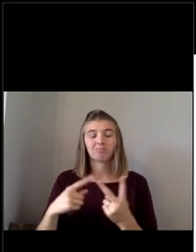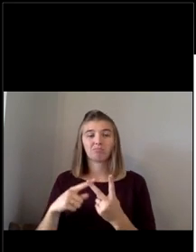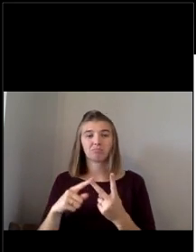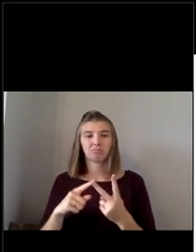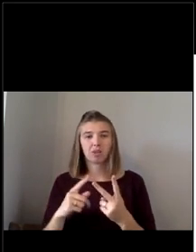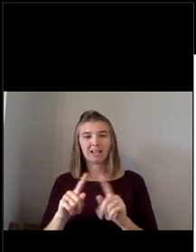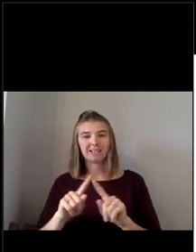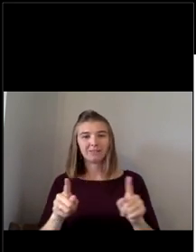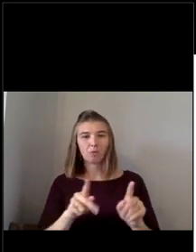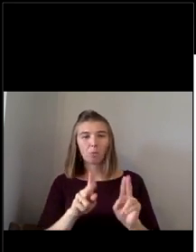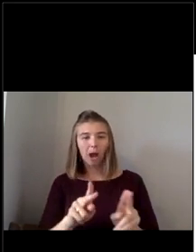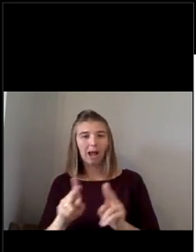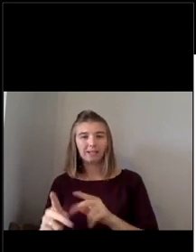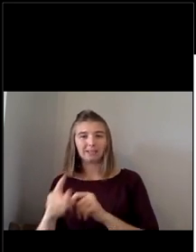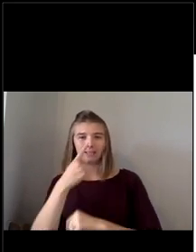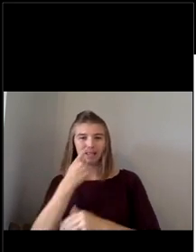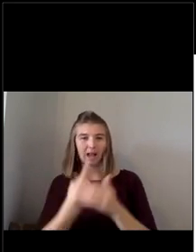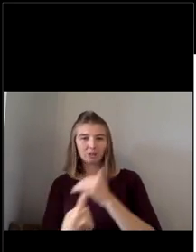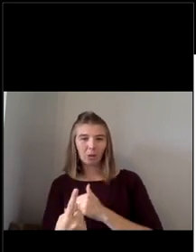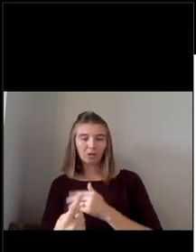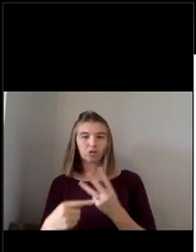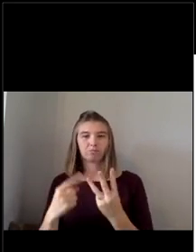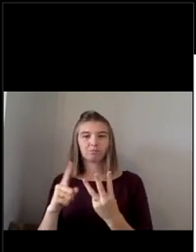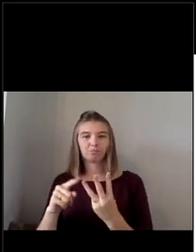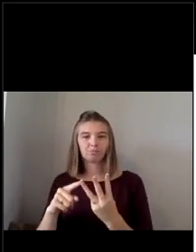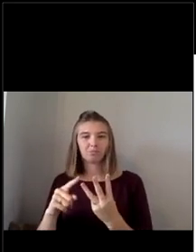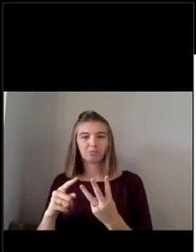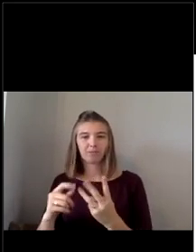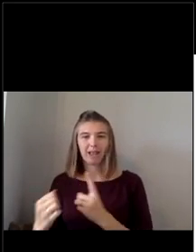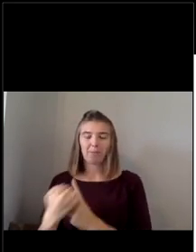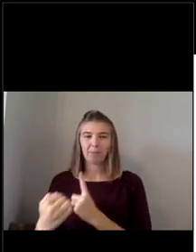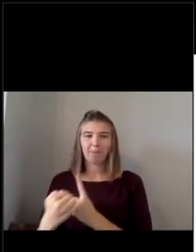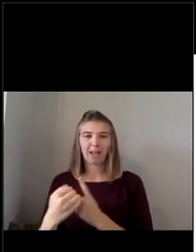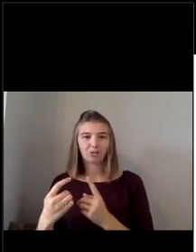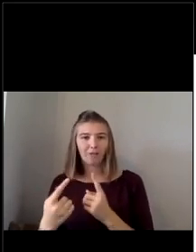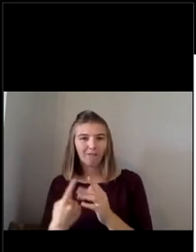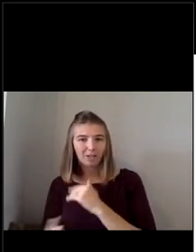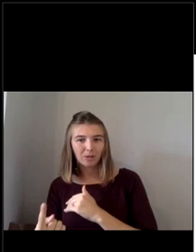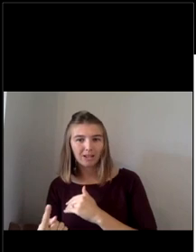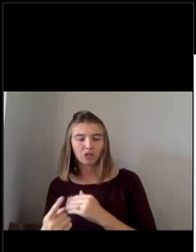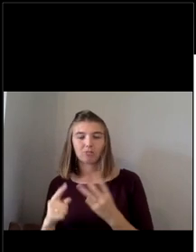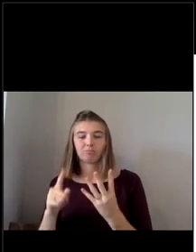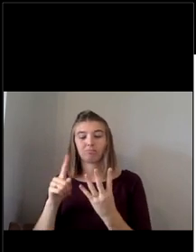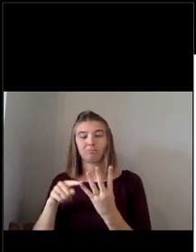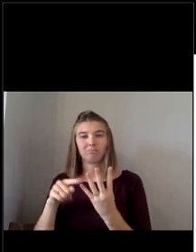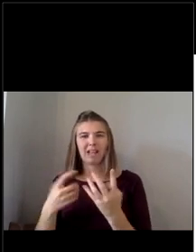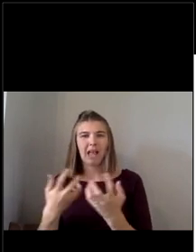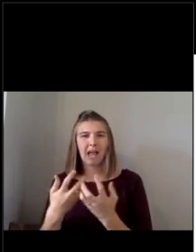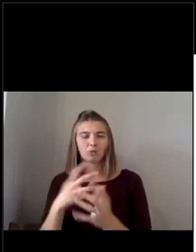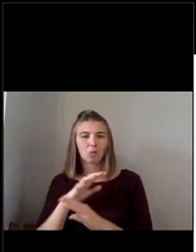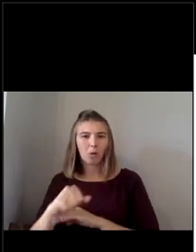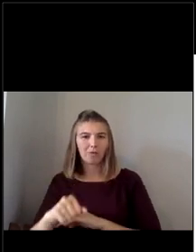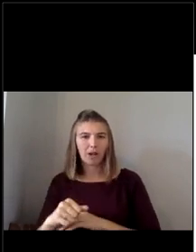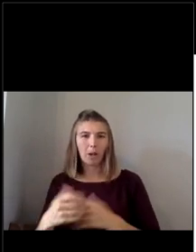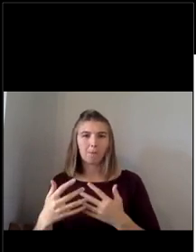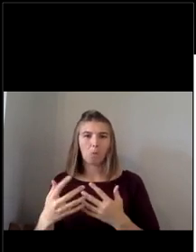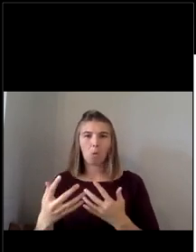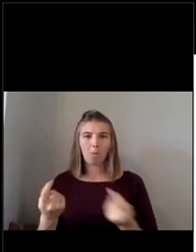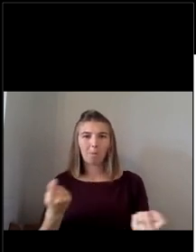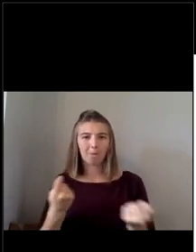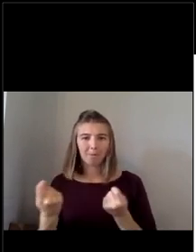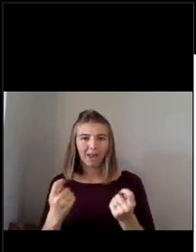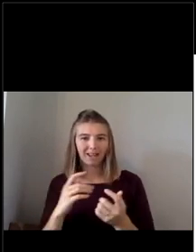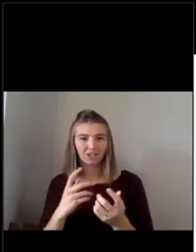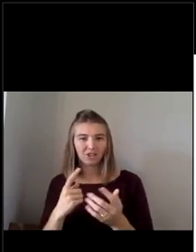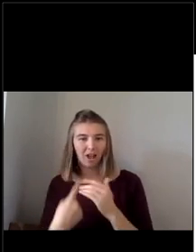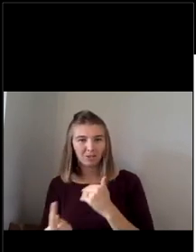can also overcome isolation. I must say that the list that I'm going to give is by no means exhaustive. It's just some of